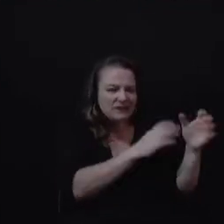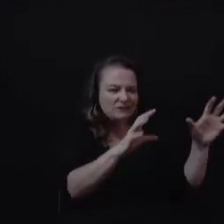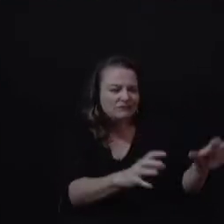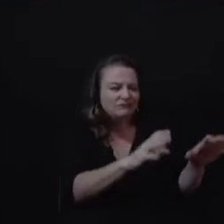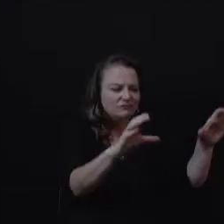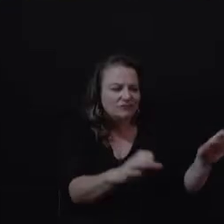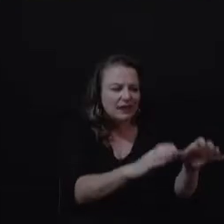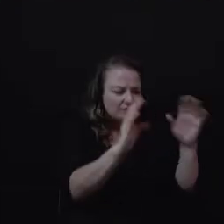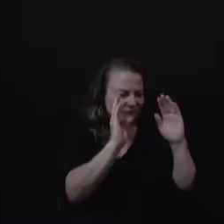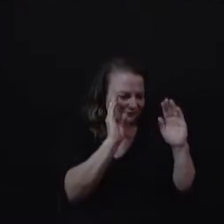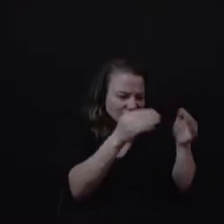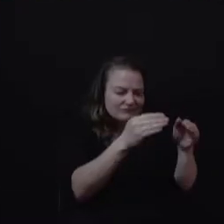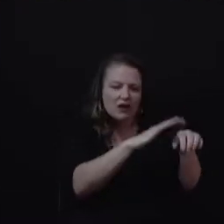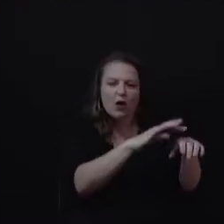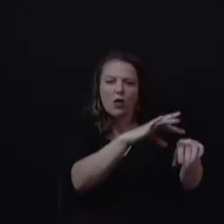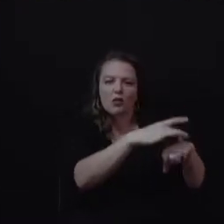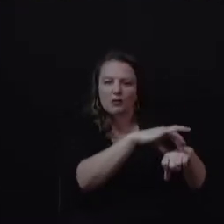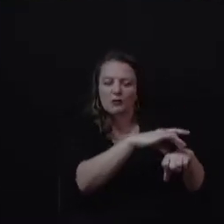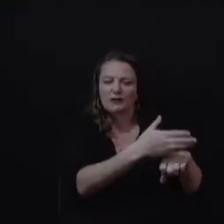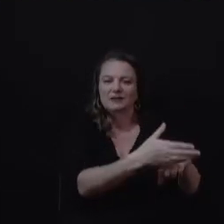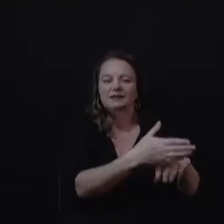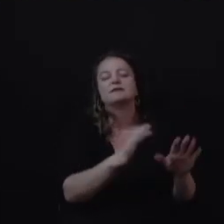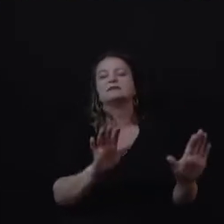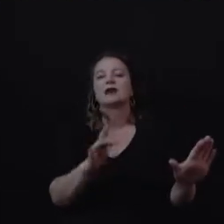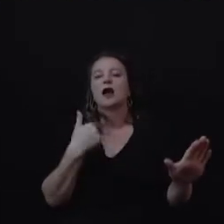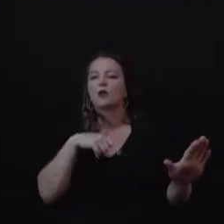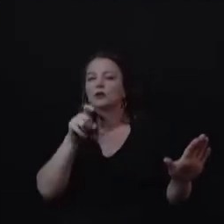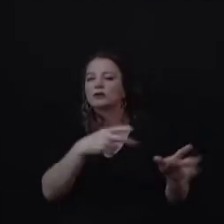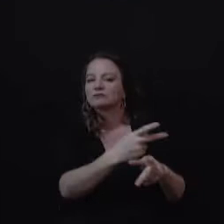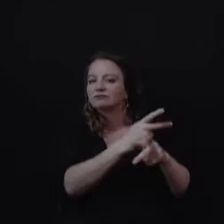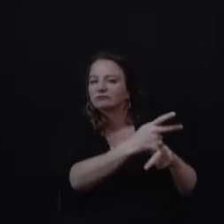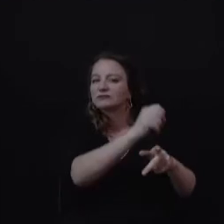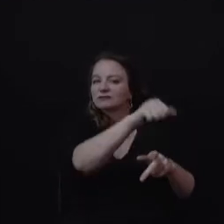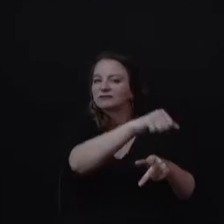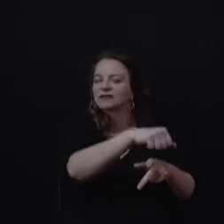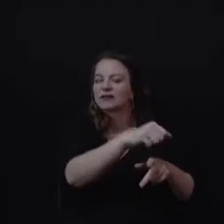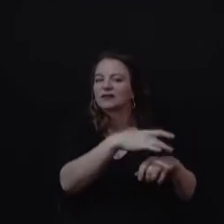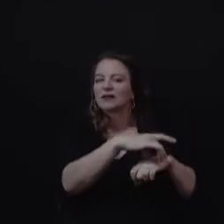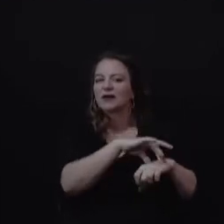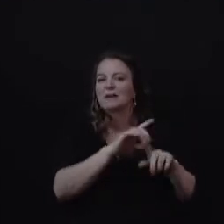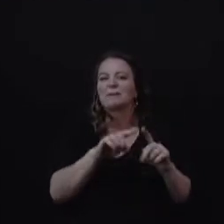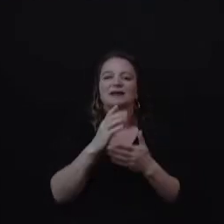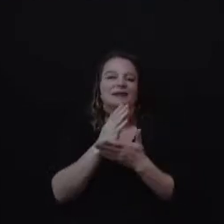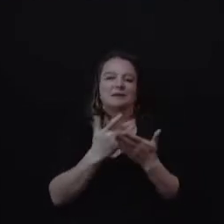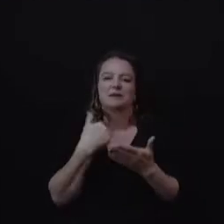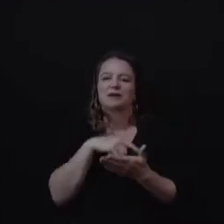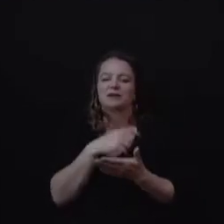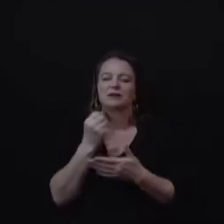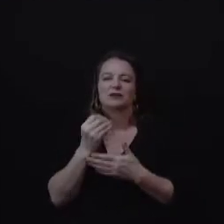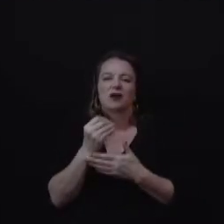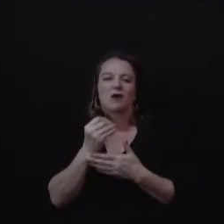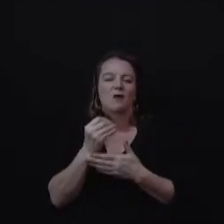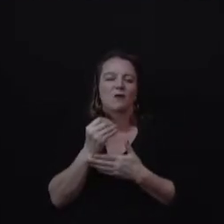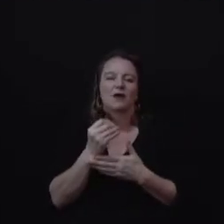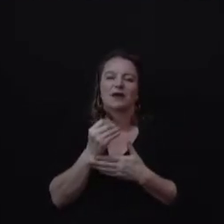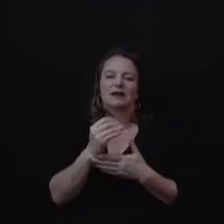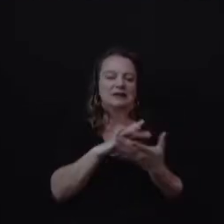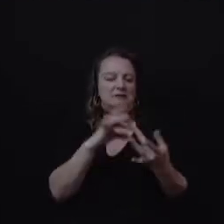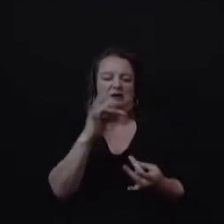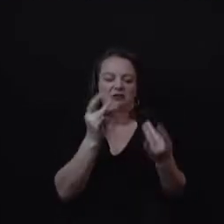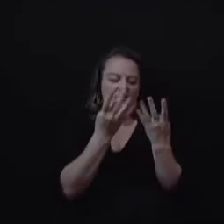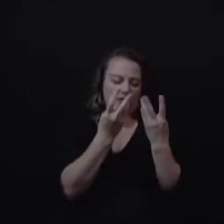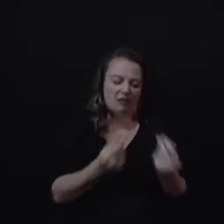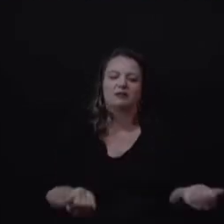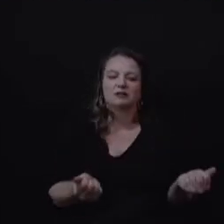in this world. I'm not saying that we're not stewards of it, but some of us are going to be so bankrupt spiritually because we